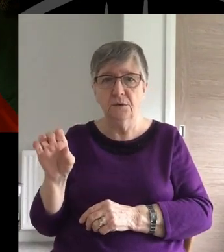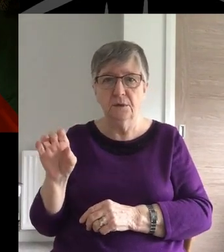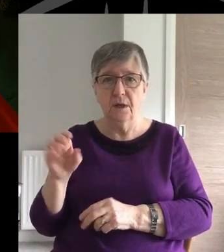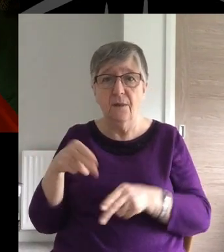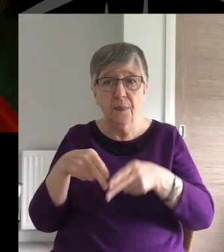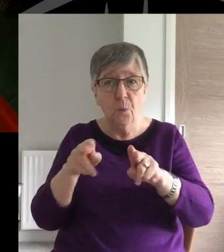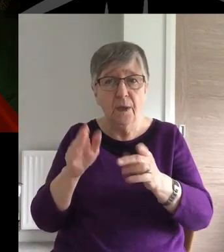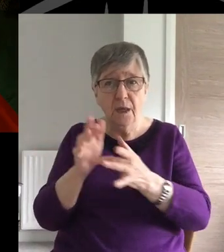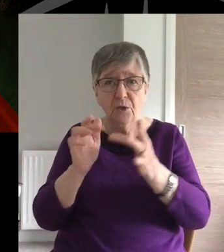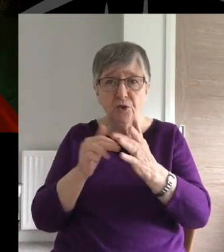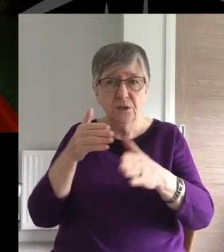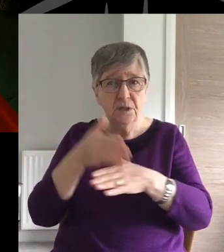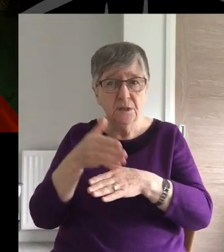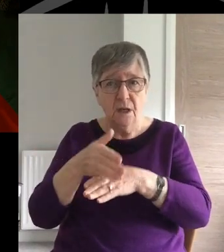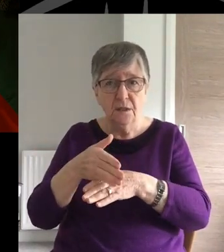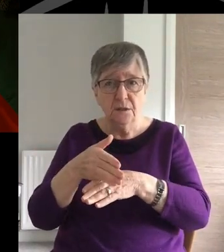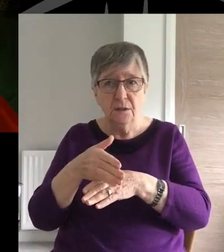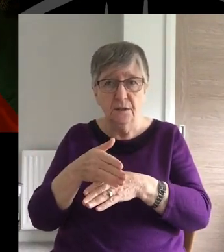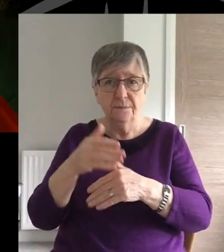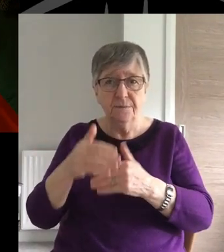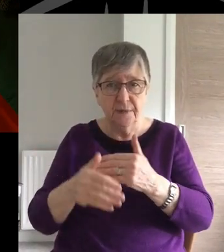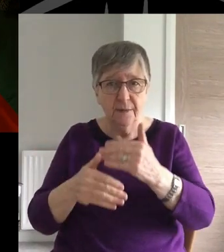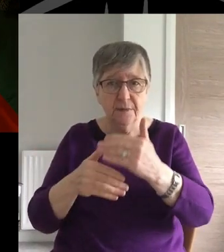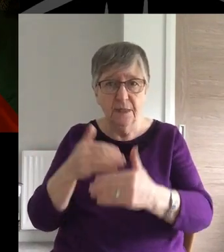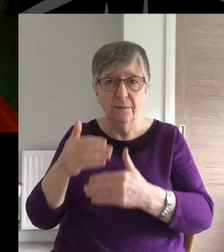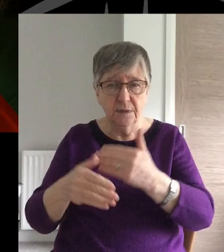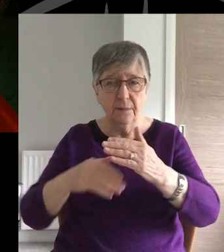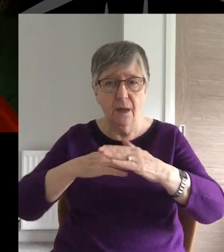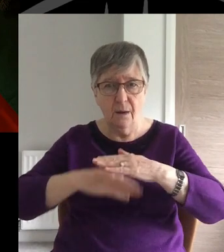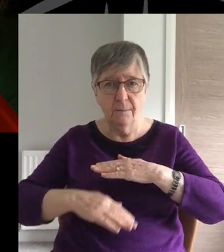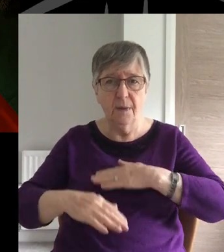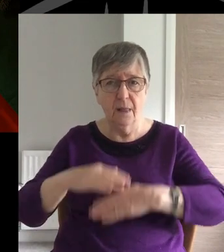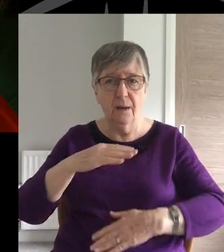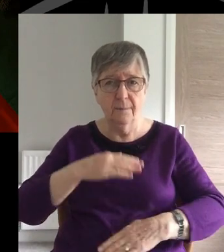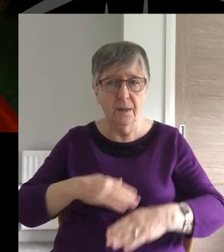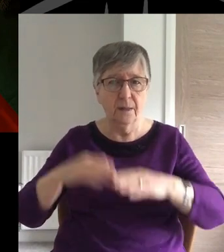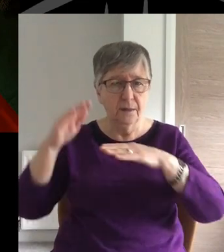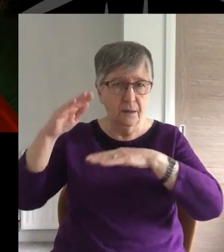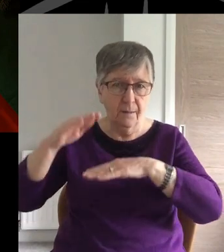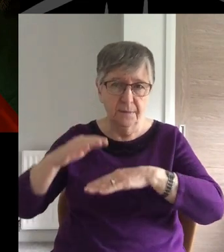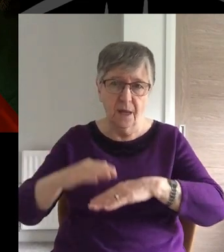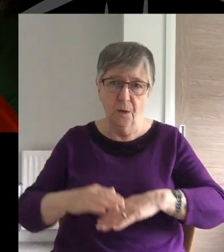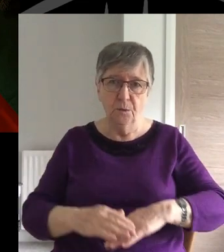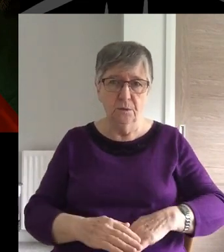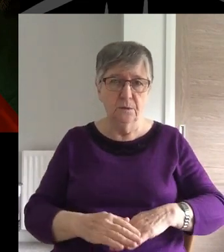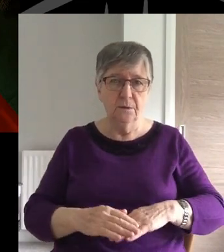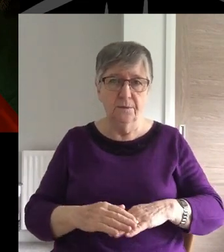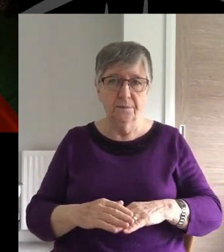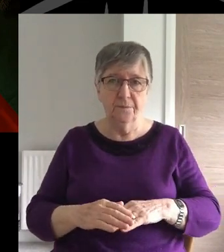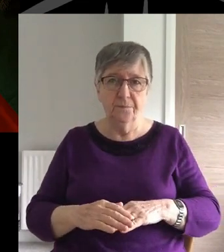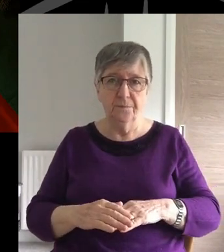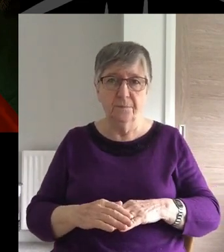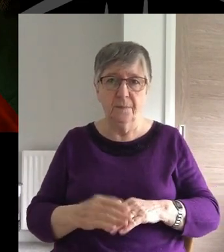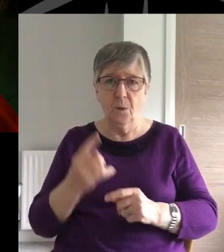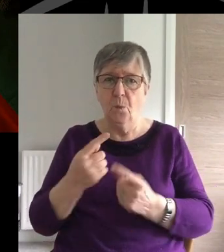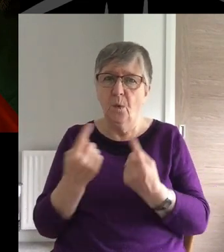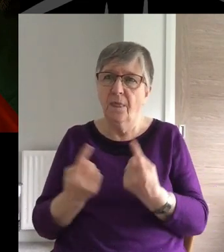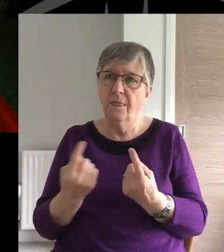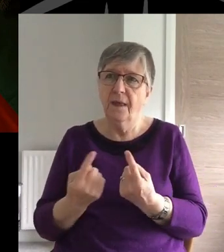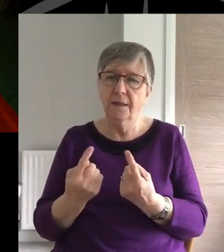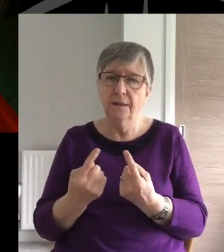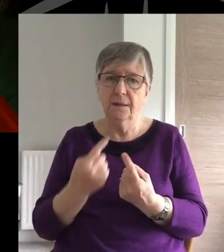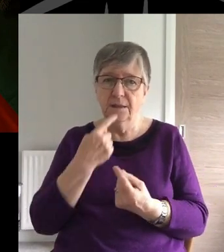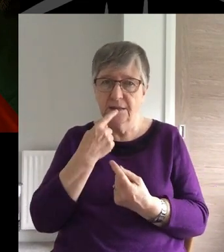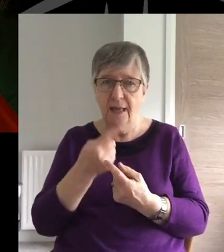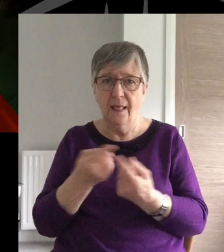And the way he does this, this step-by-step lowering, this step-by-step stooping, one of